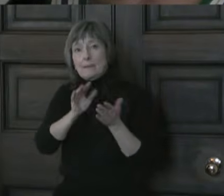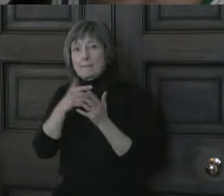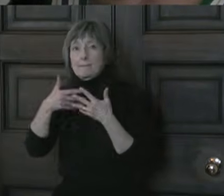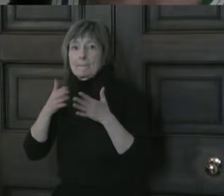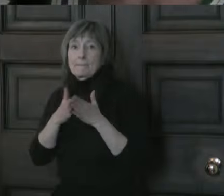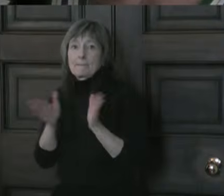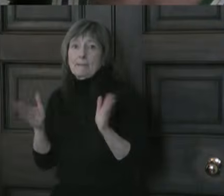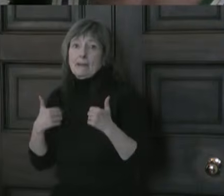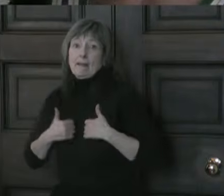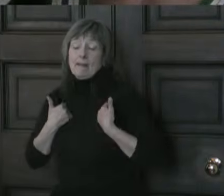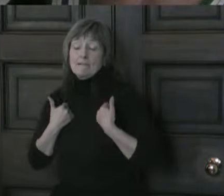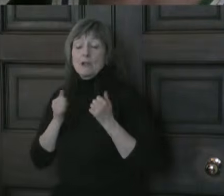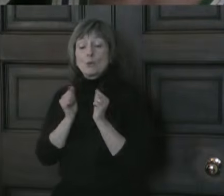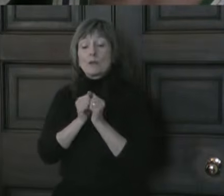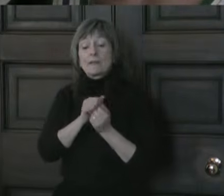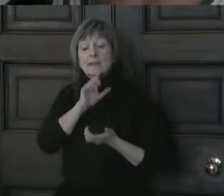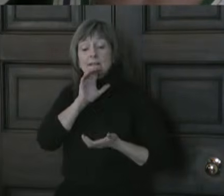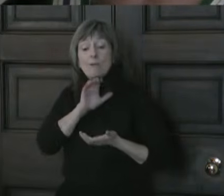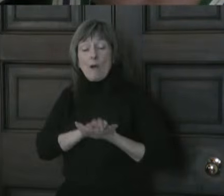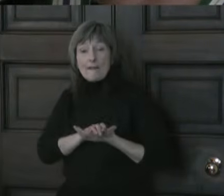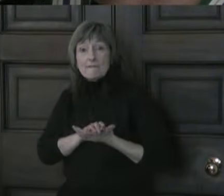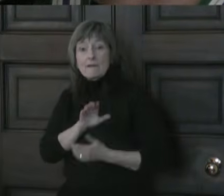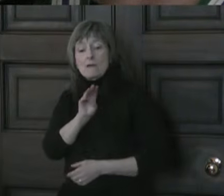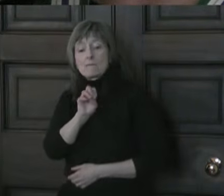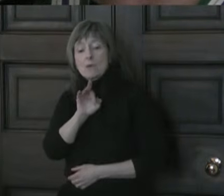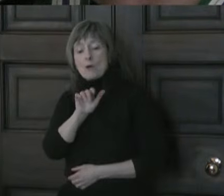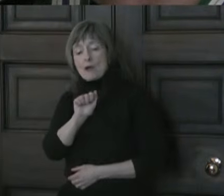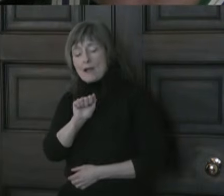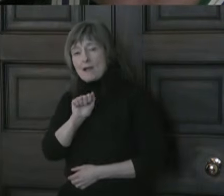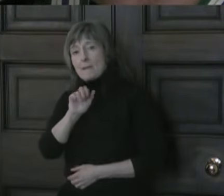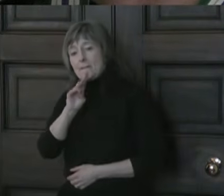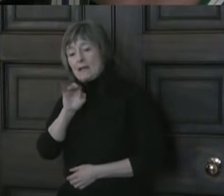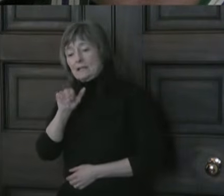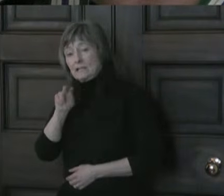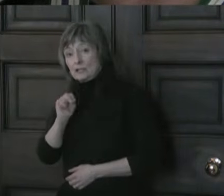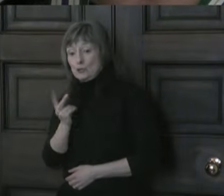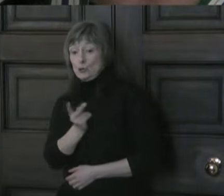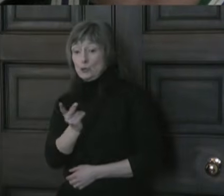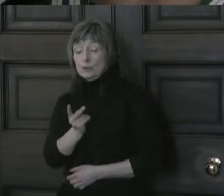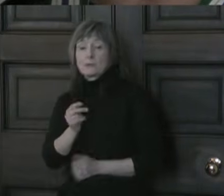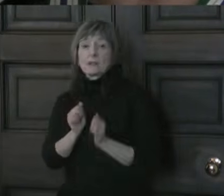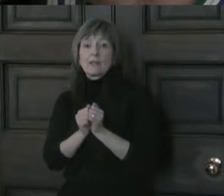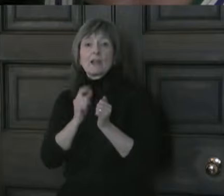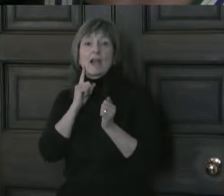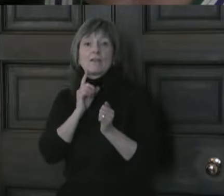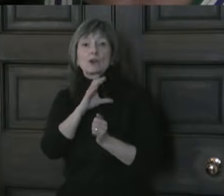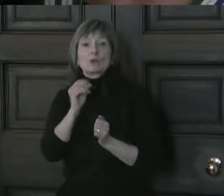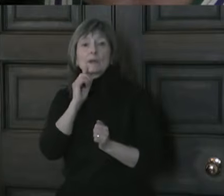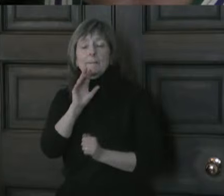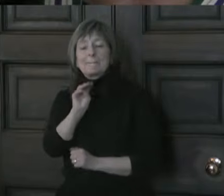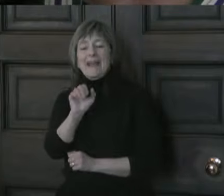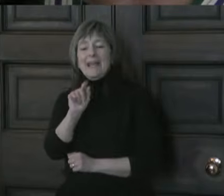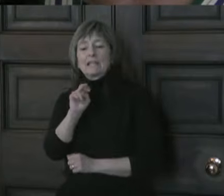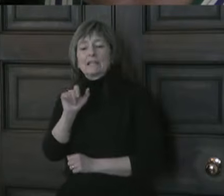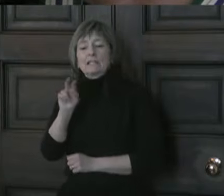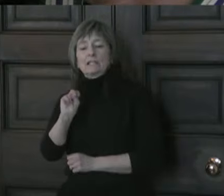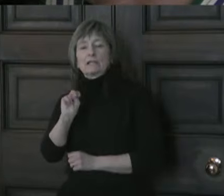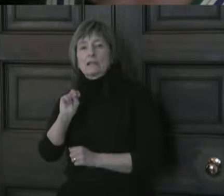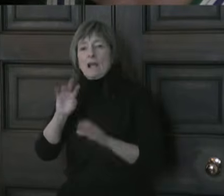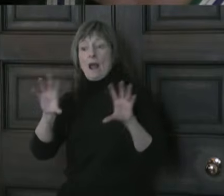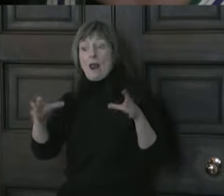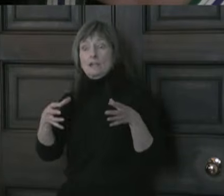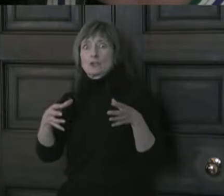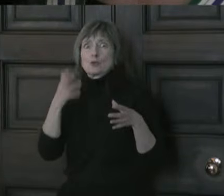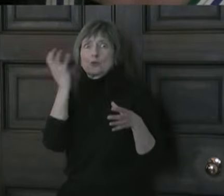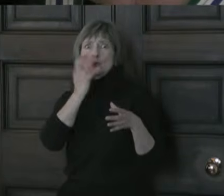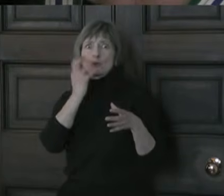research collaborator, Maura Mannion, Dr. Mannion co-created the Mannion Collection, an extraordinary